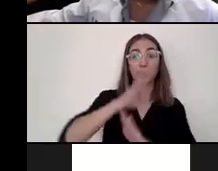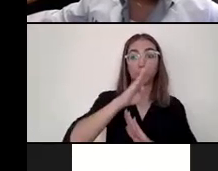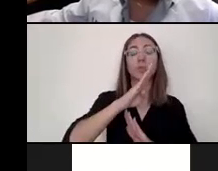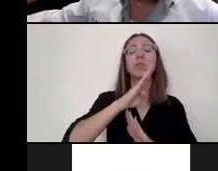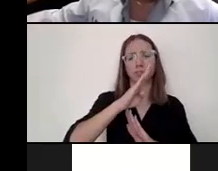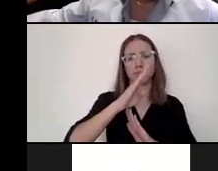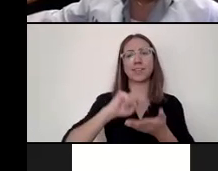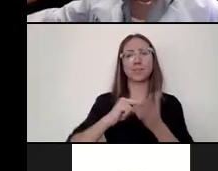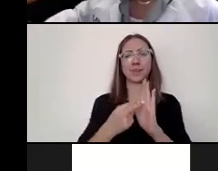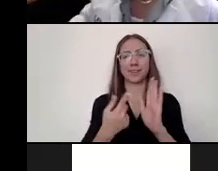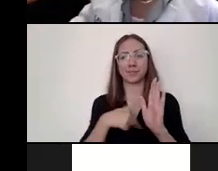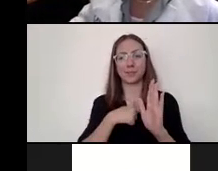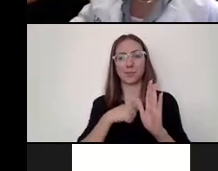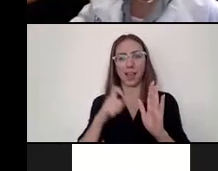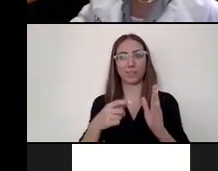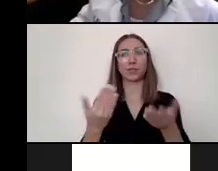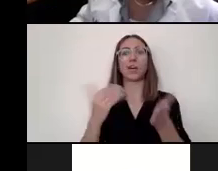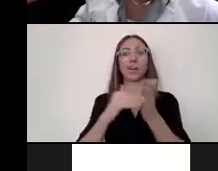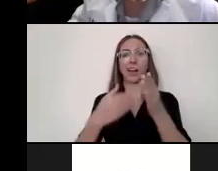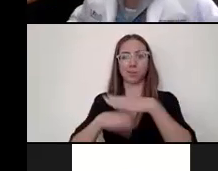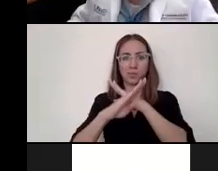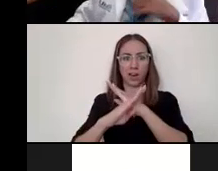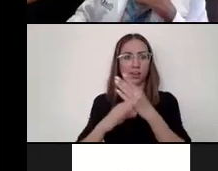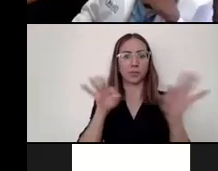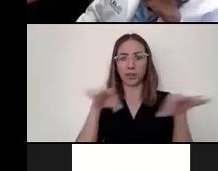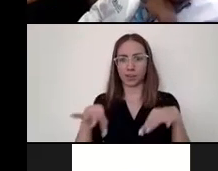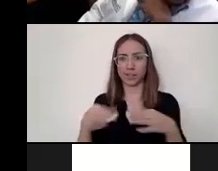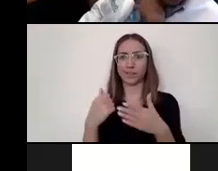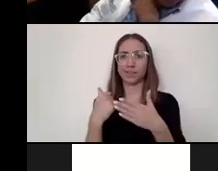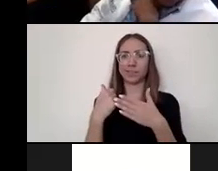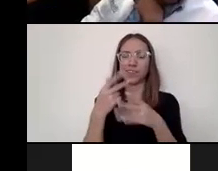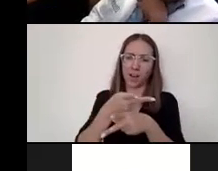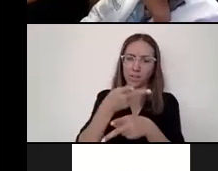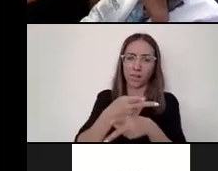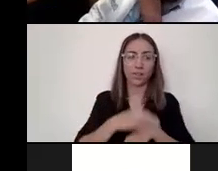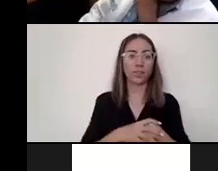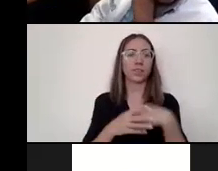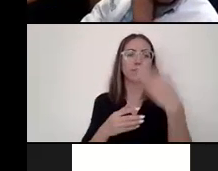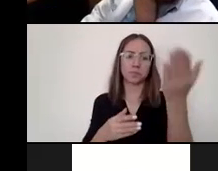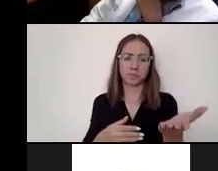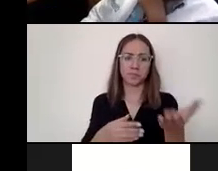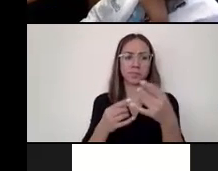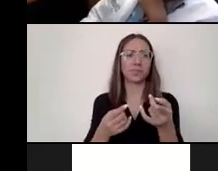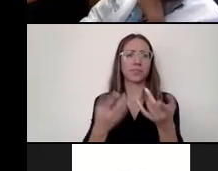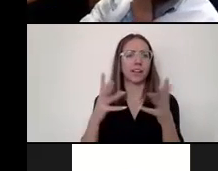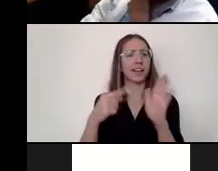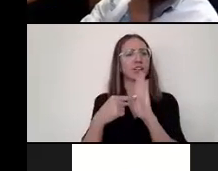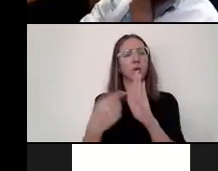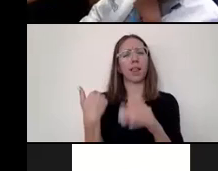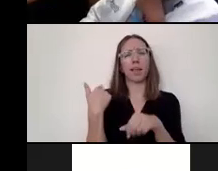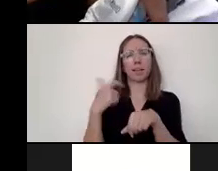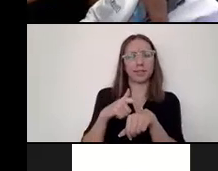we have to go to this prevention measure. And again, this is masks. I just used this slide. I think I showed it last time,